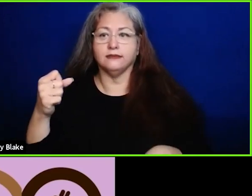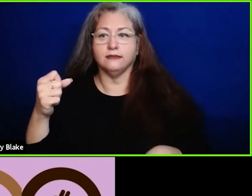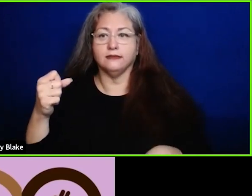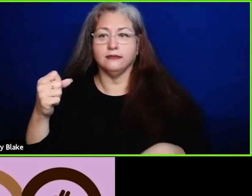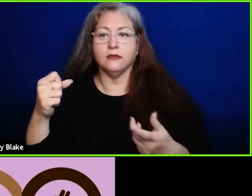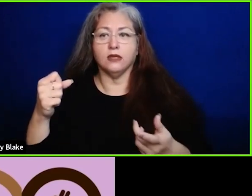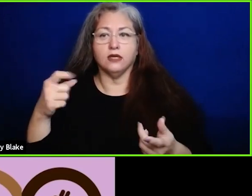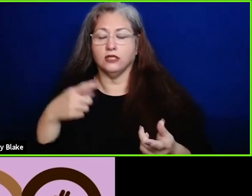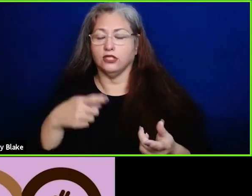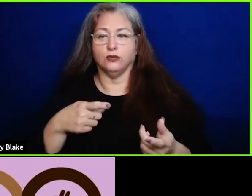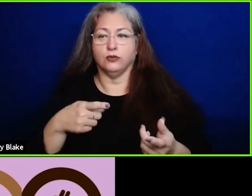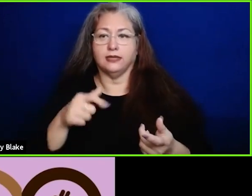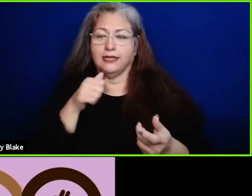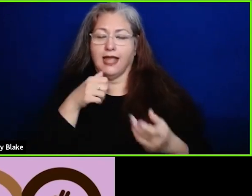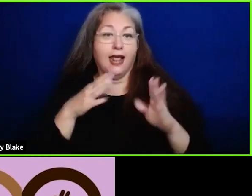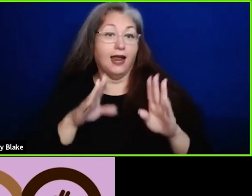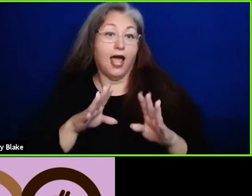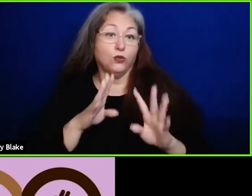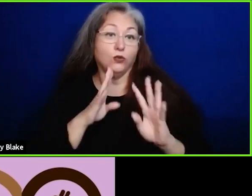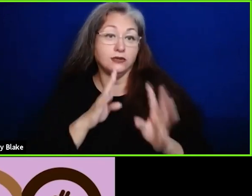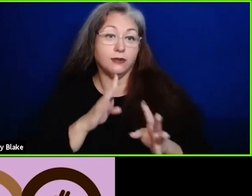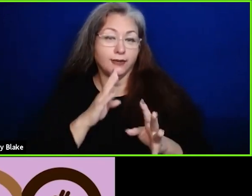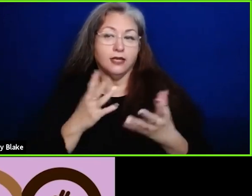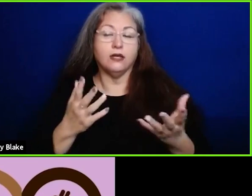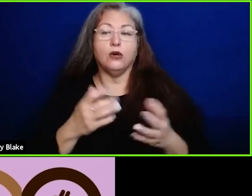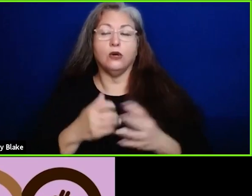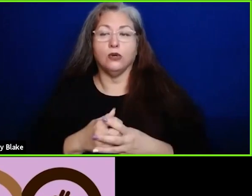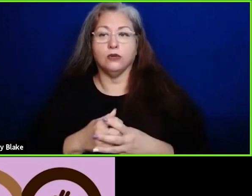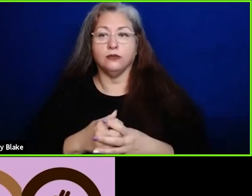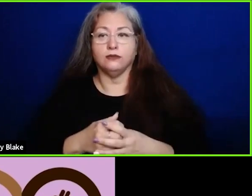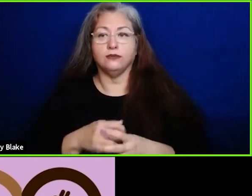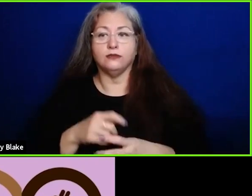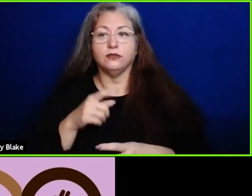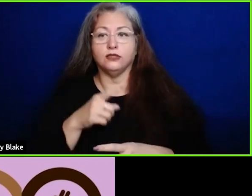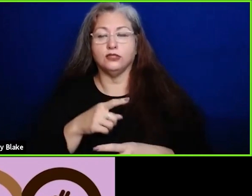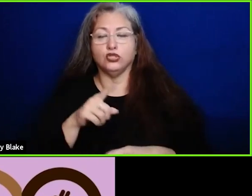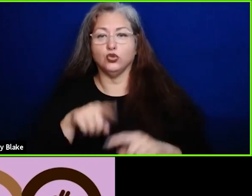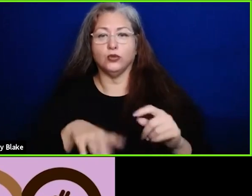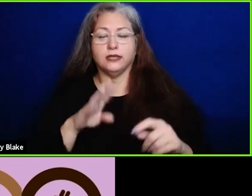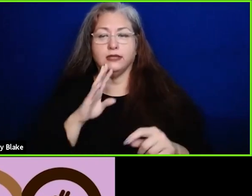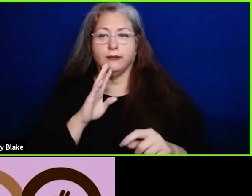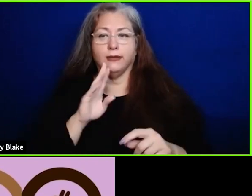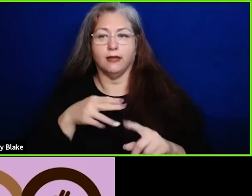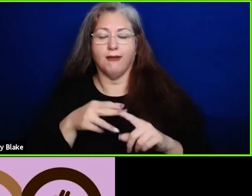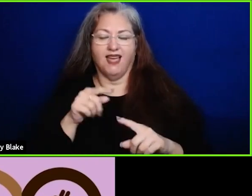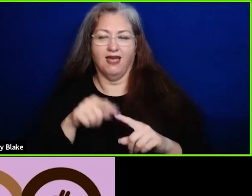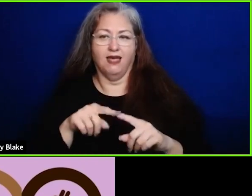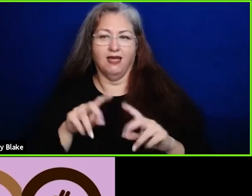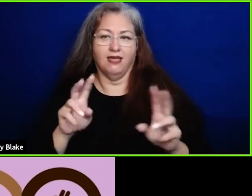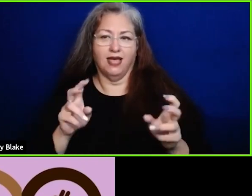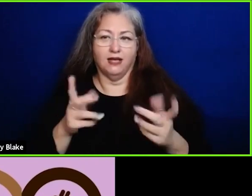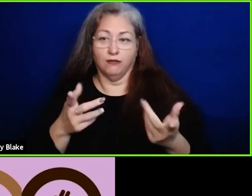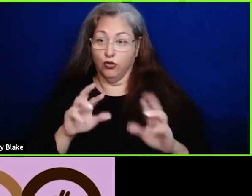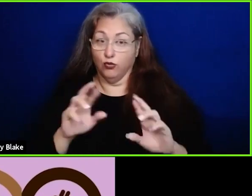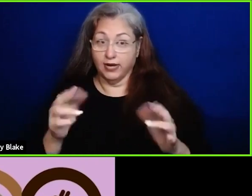and she was not allowed to speak. So she was she speaks about that too. Are we